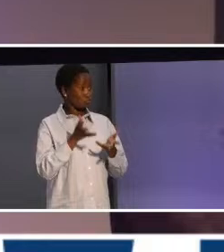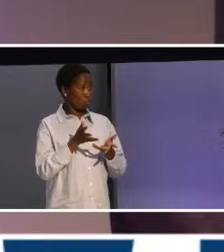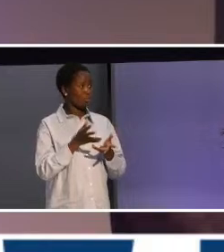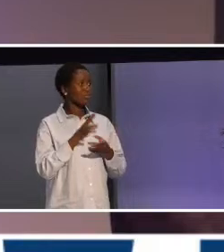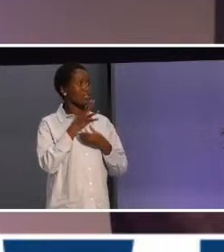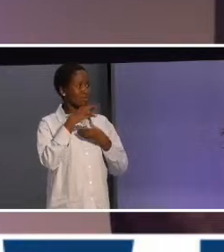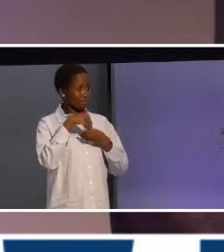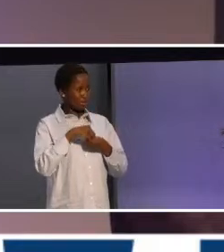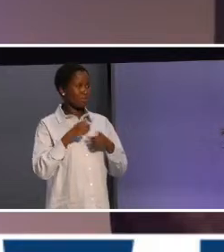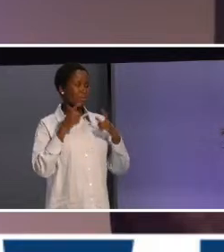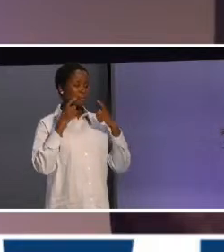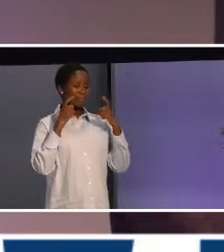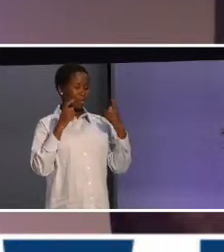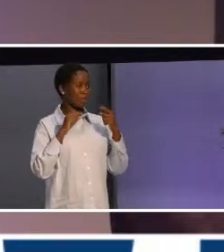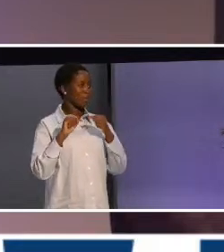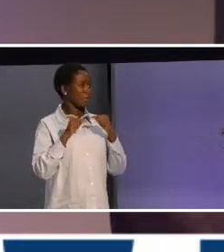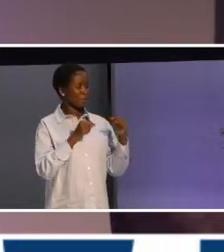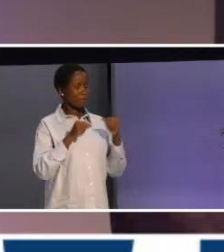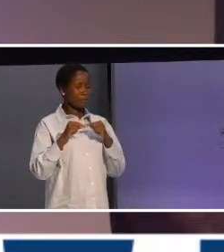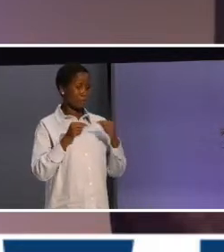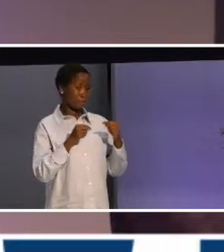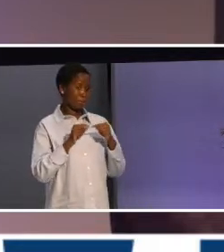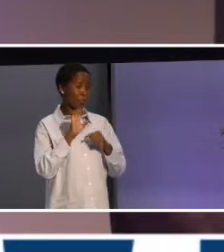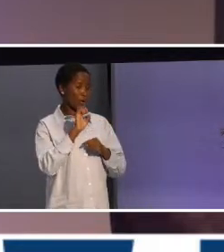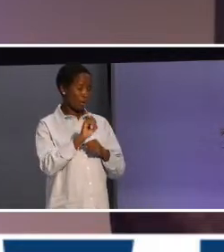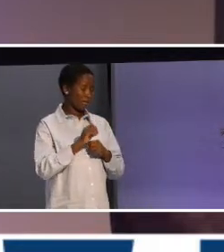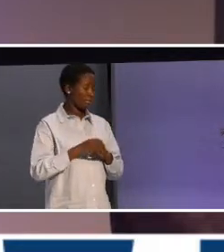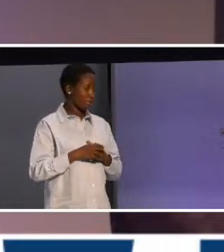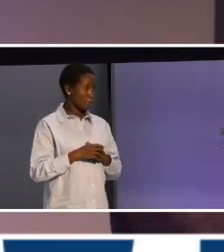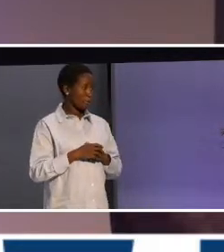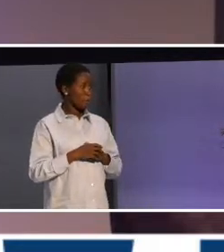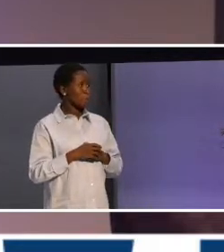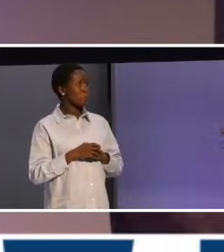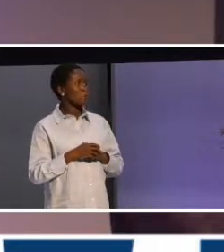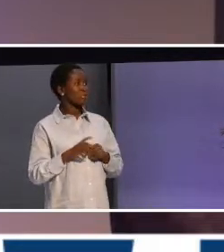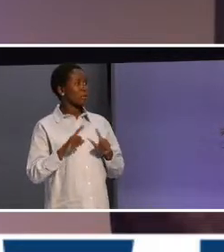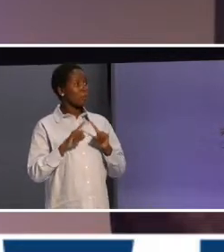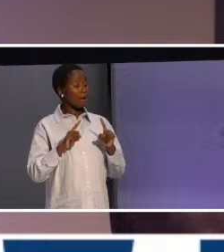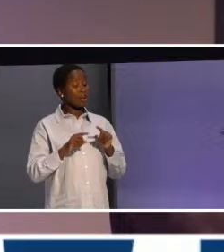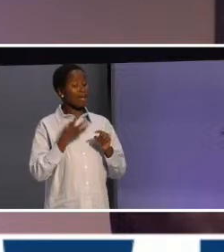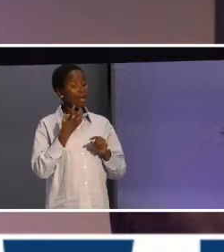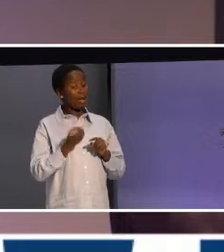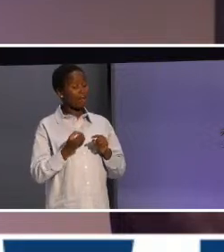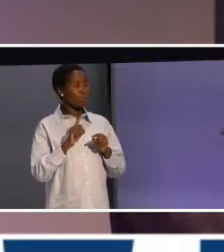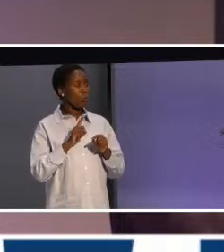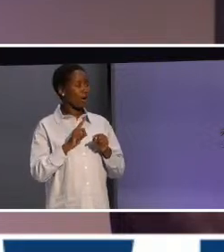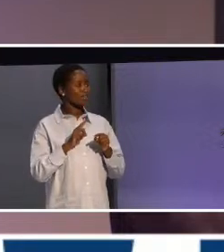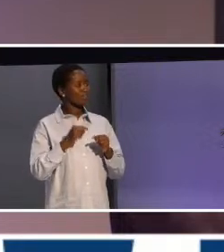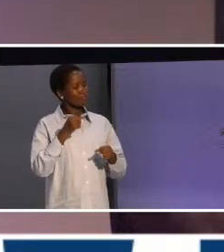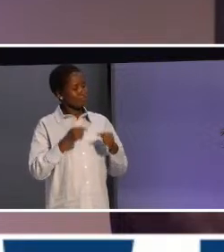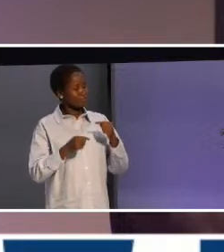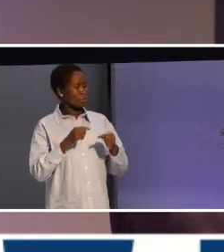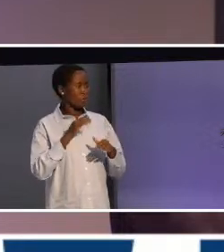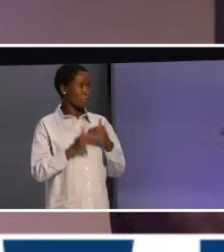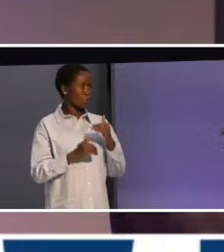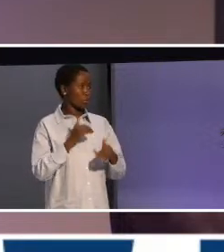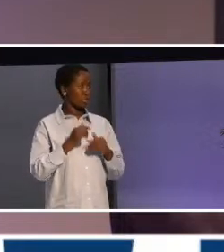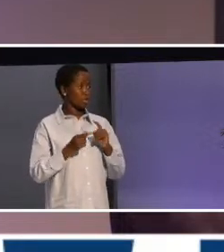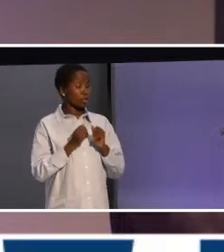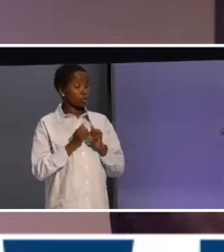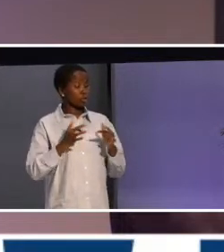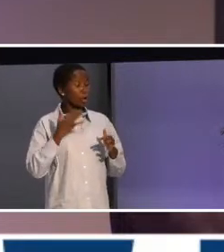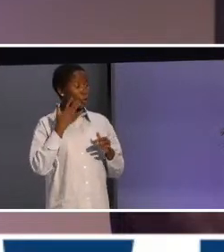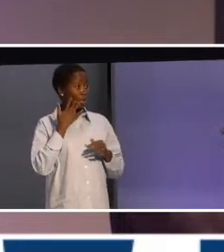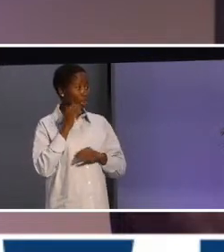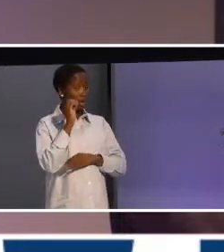debate. A series of dialogues are in process, and the agenda from afternoon in this